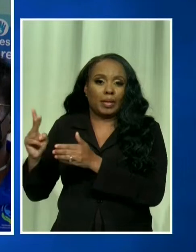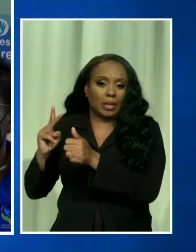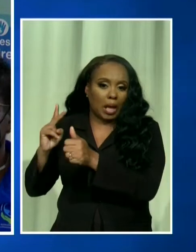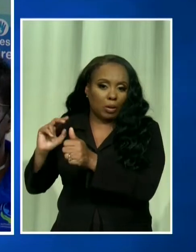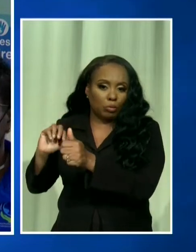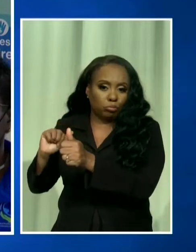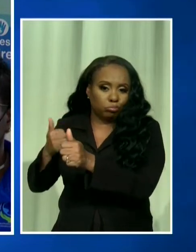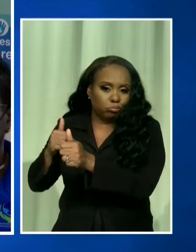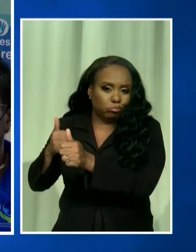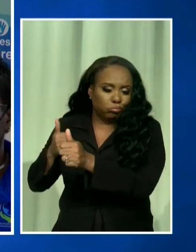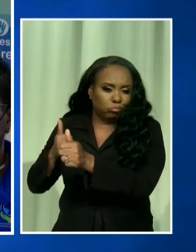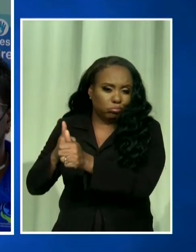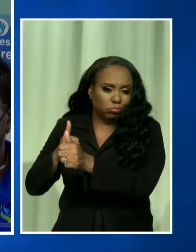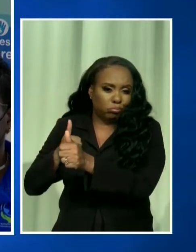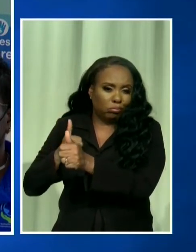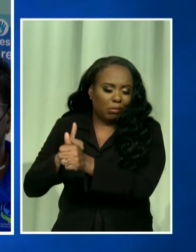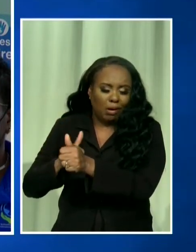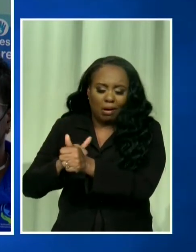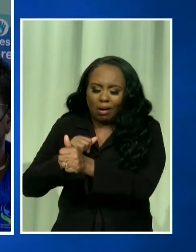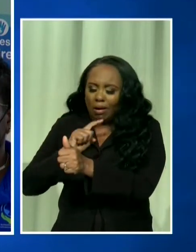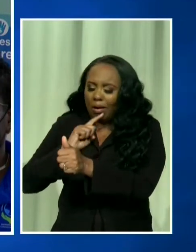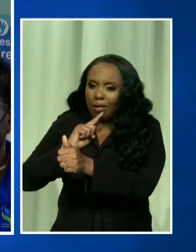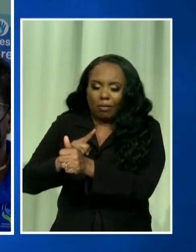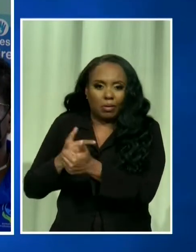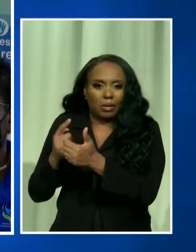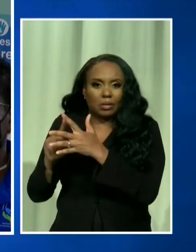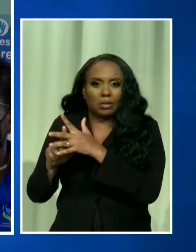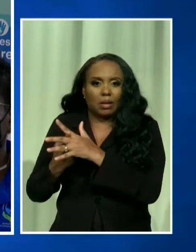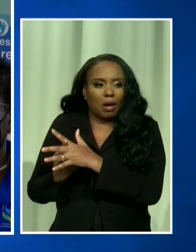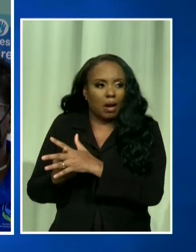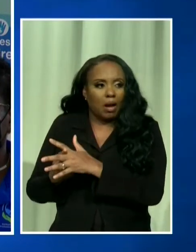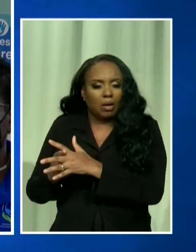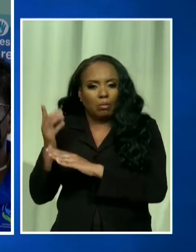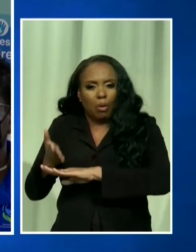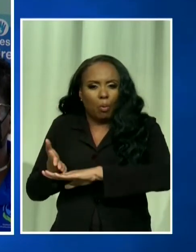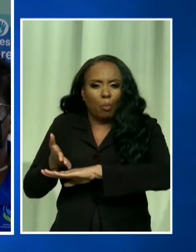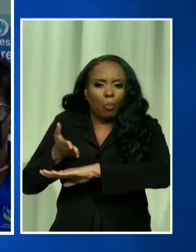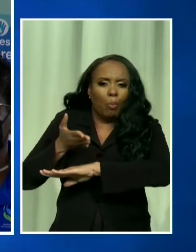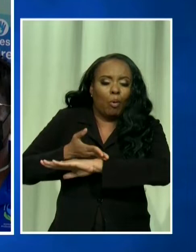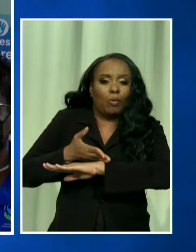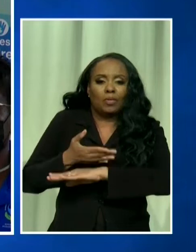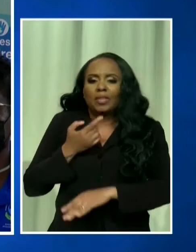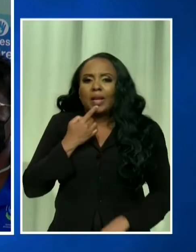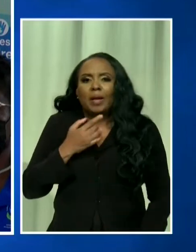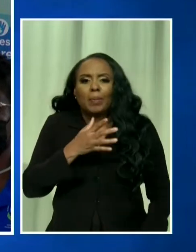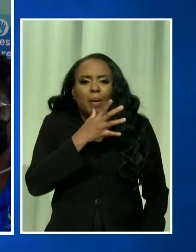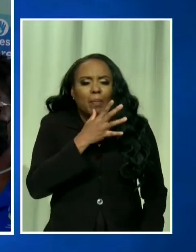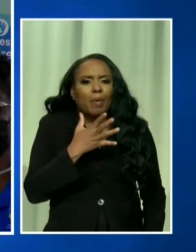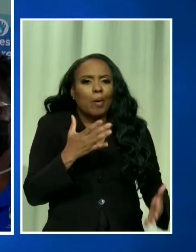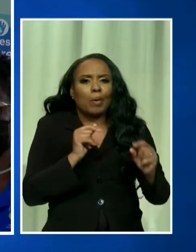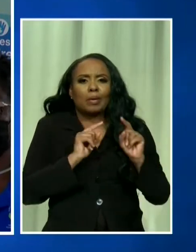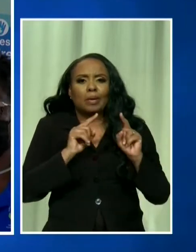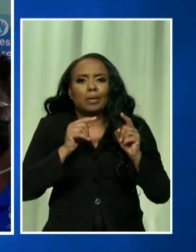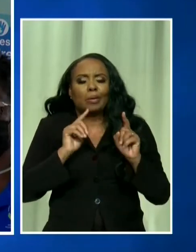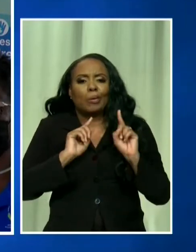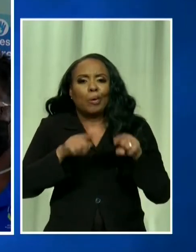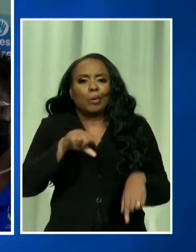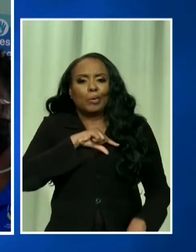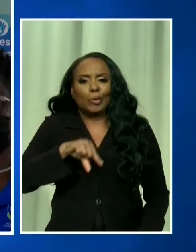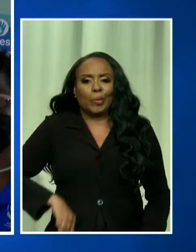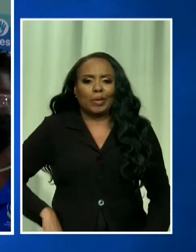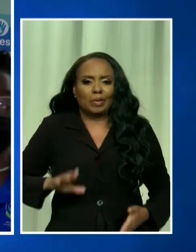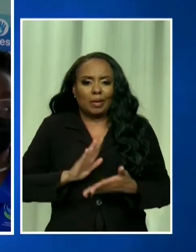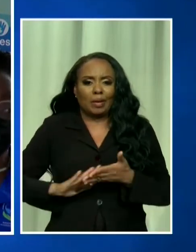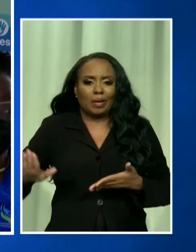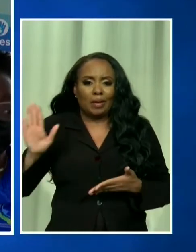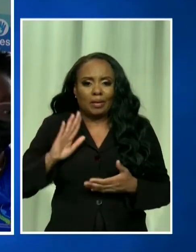work. Later, she never missed it. She said, "Mommy, I want to go to Queen's College." She